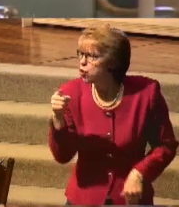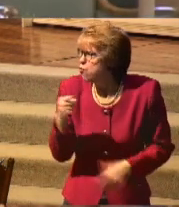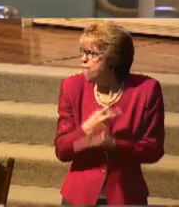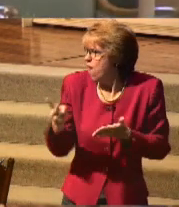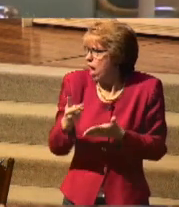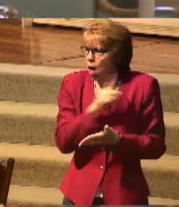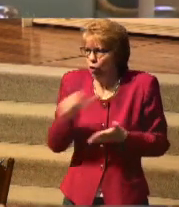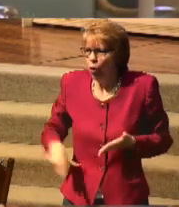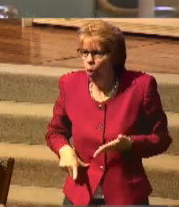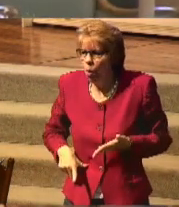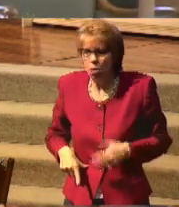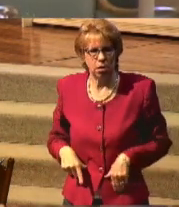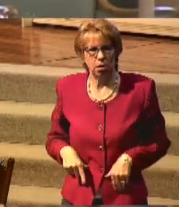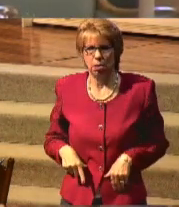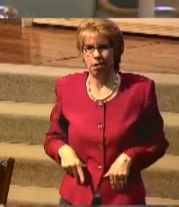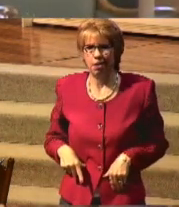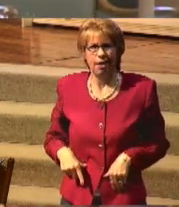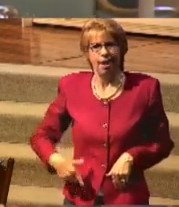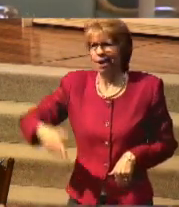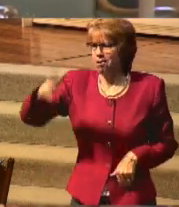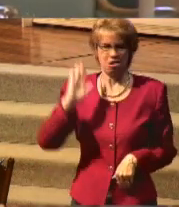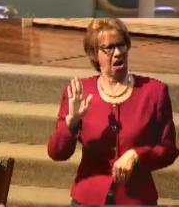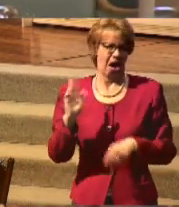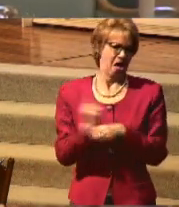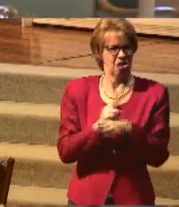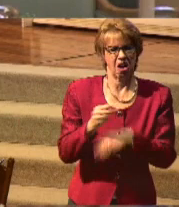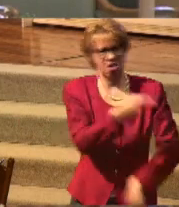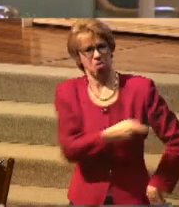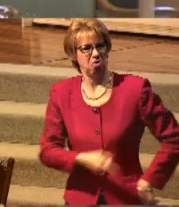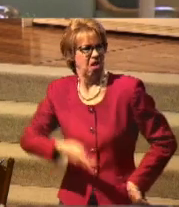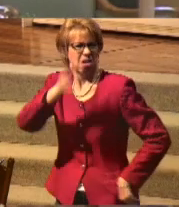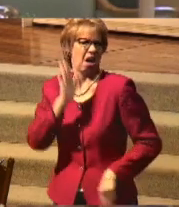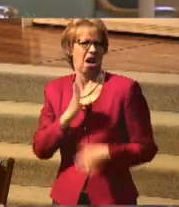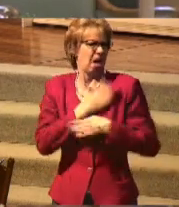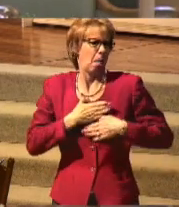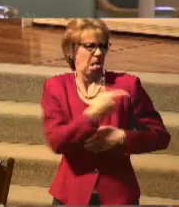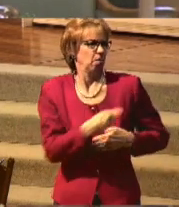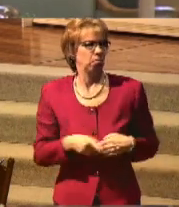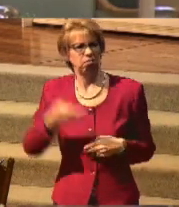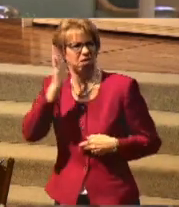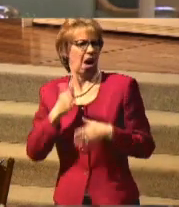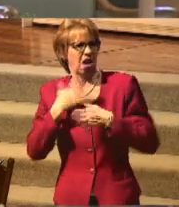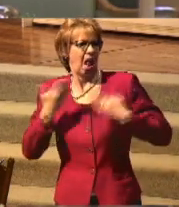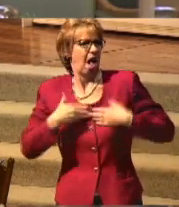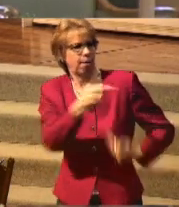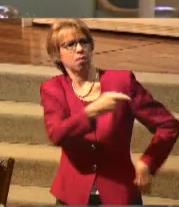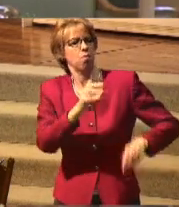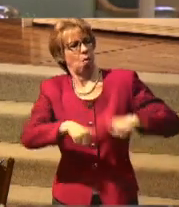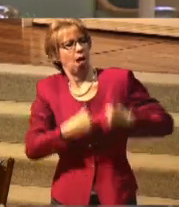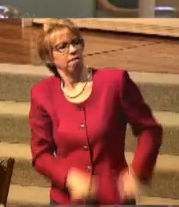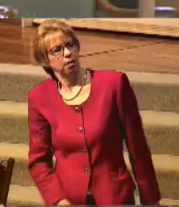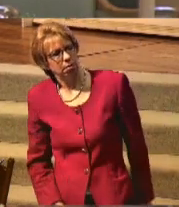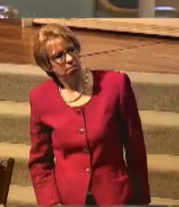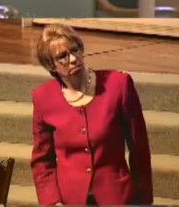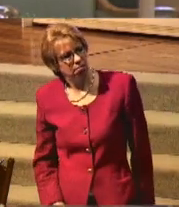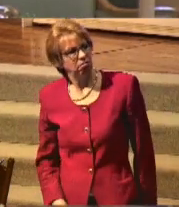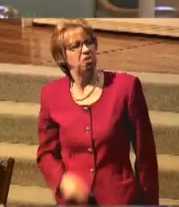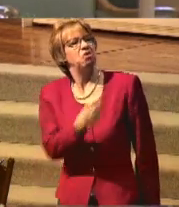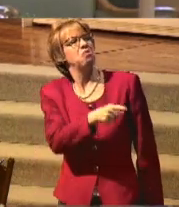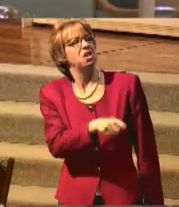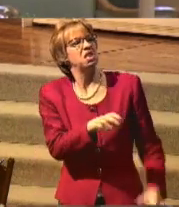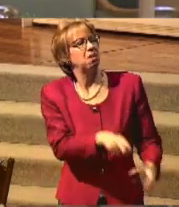Lord? God's not going to use you. God's not pleased with you. God's not happy with your life. You just need to just step back,